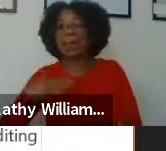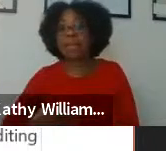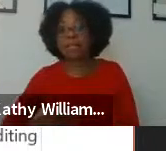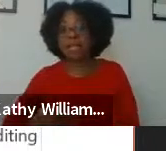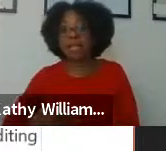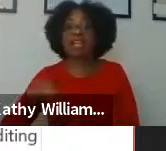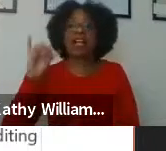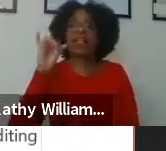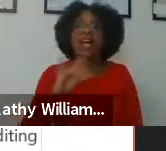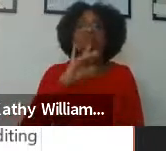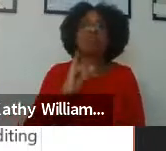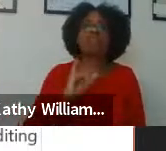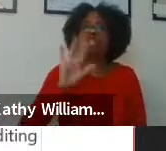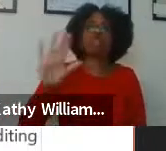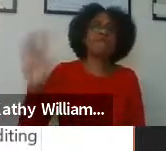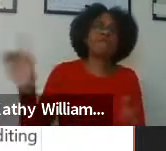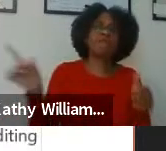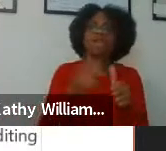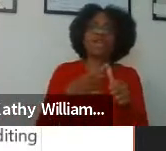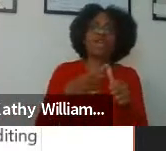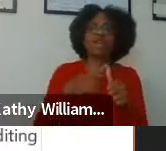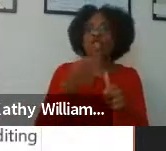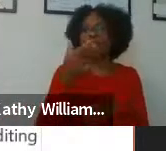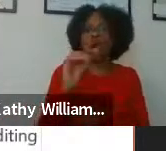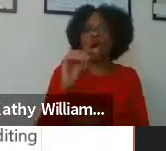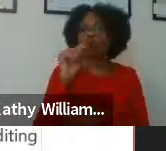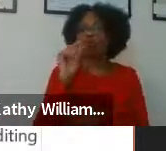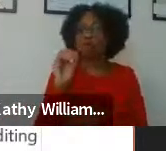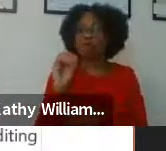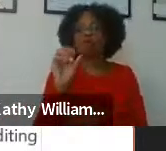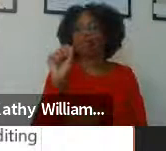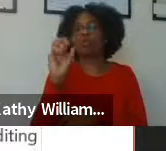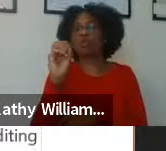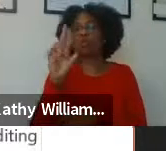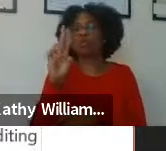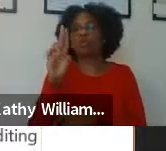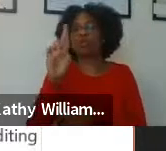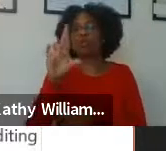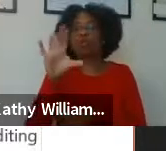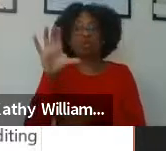is your first go-to source for information.